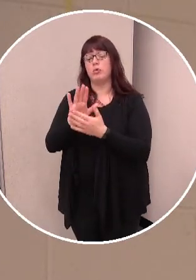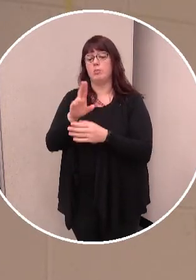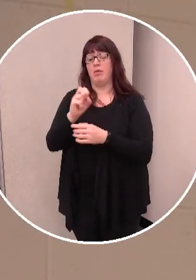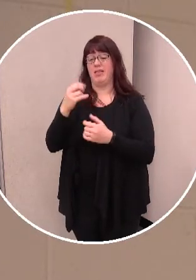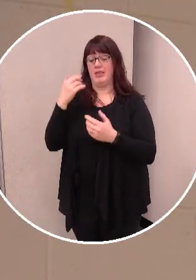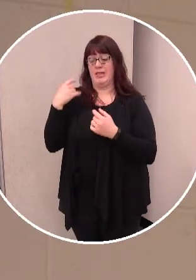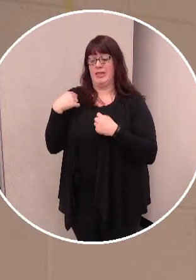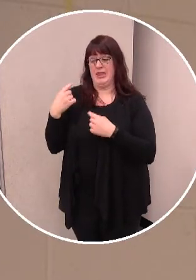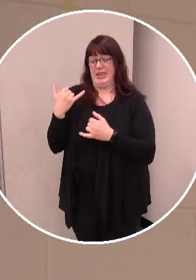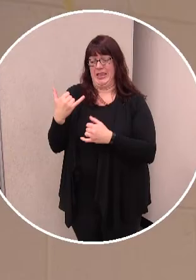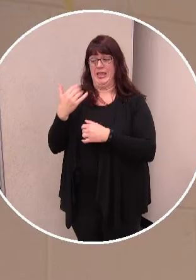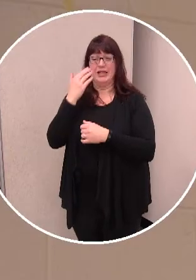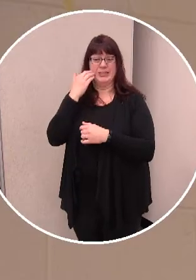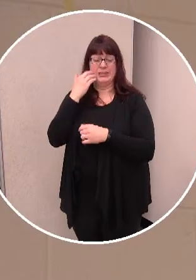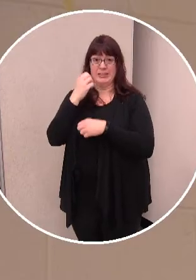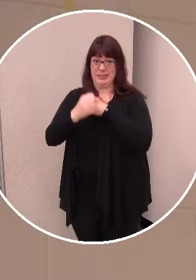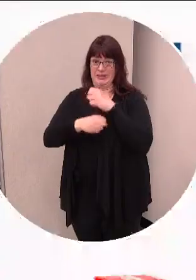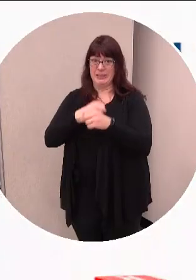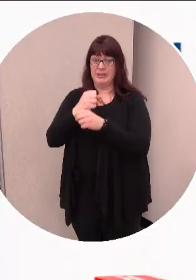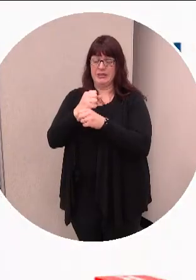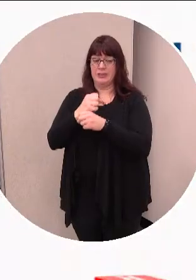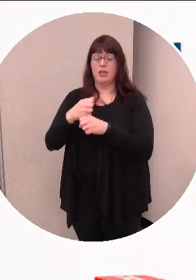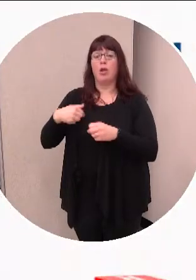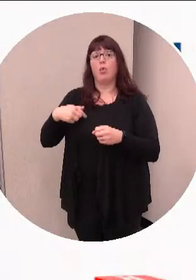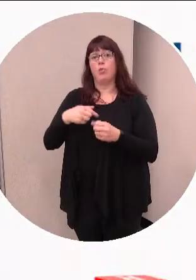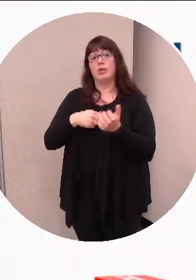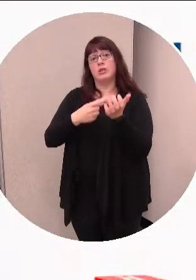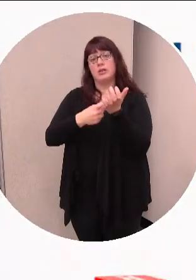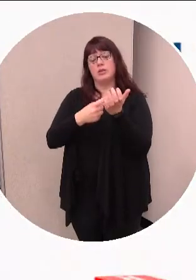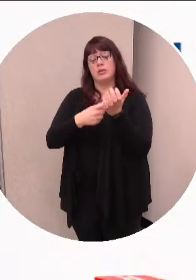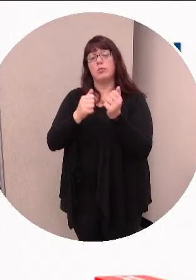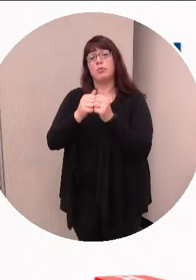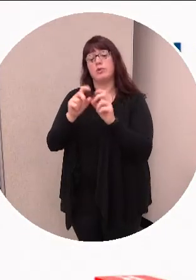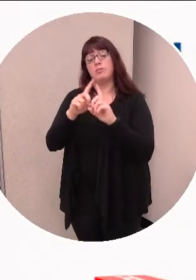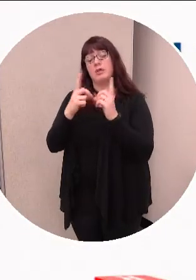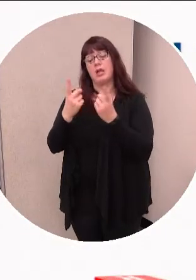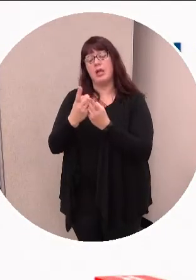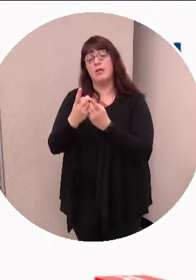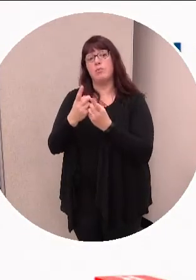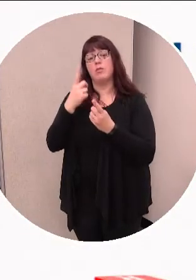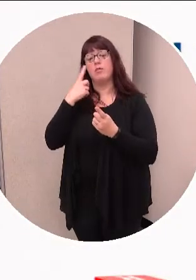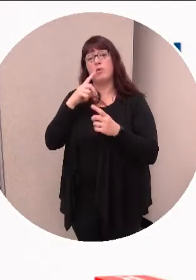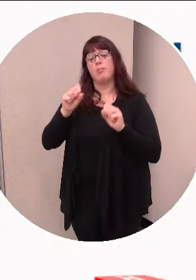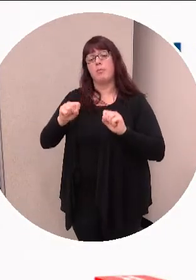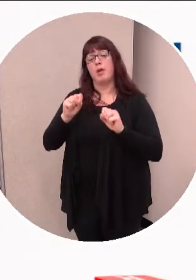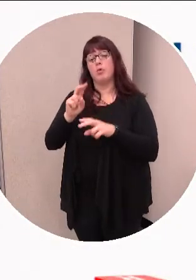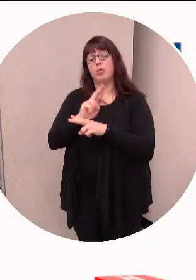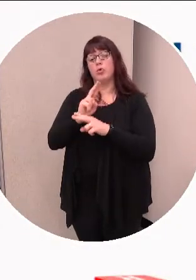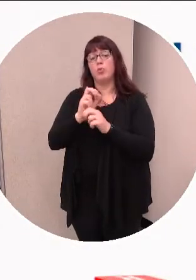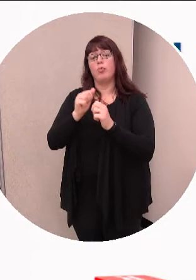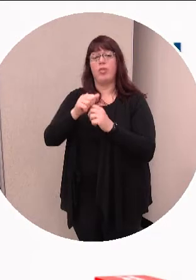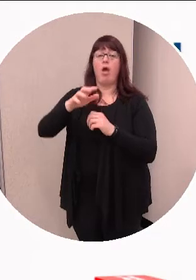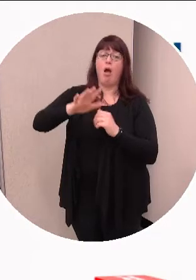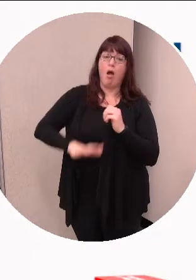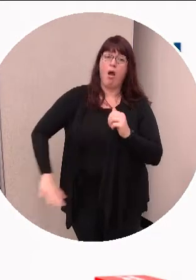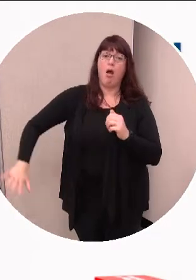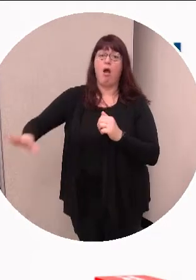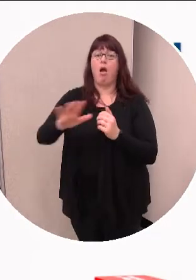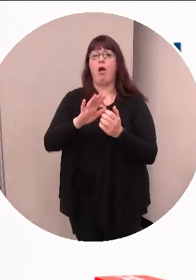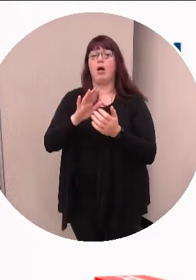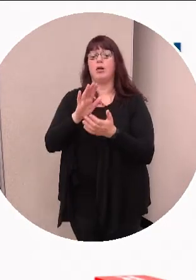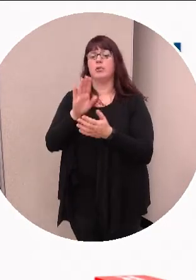and we're in discussions with the department as to possible use with contractors.